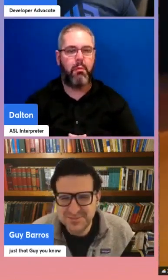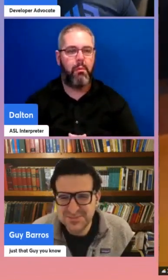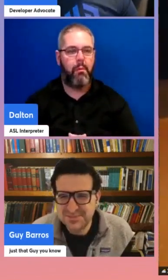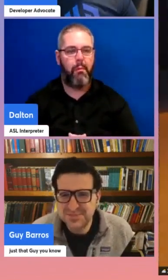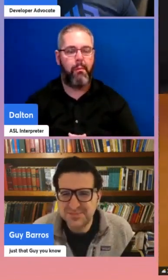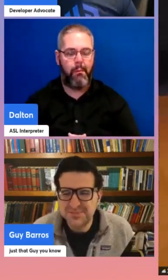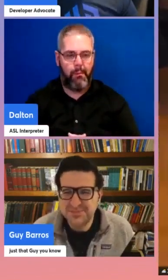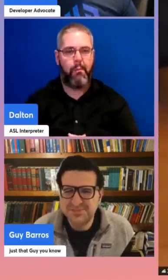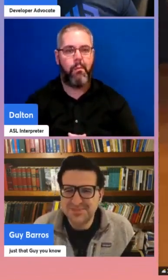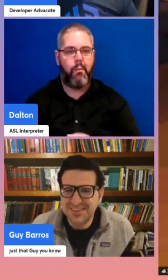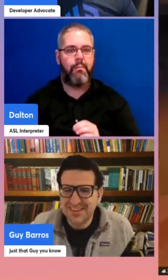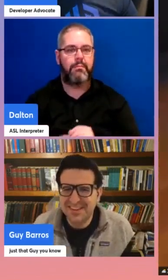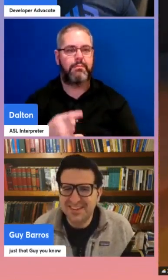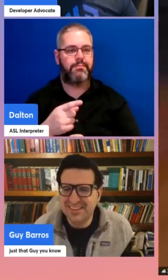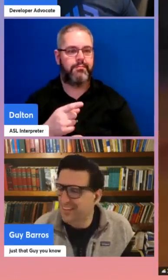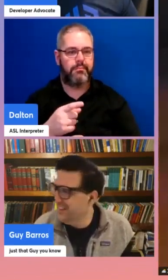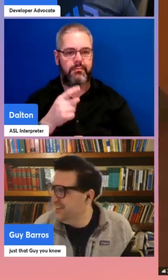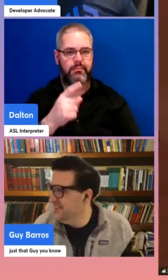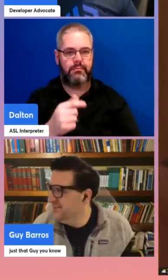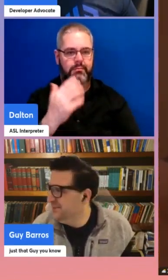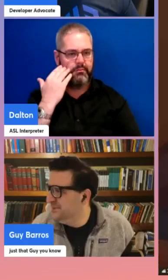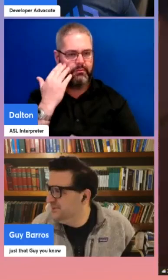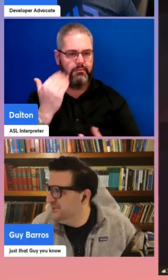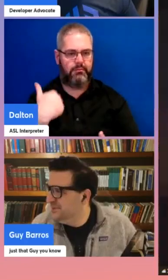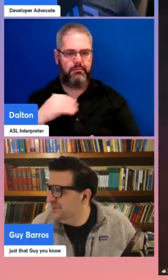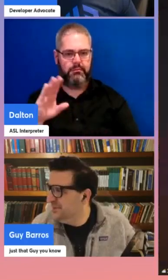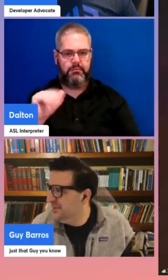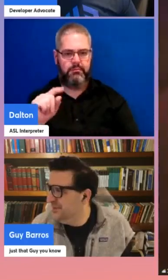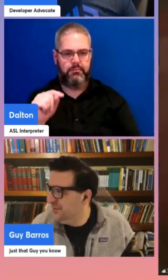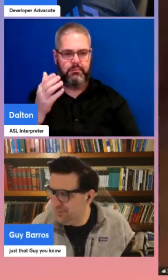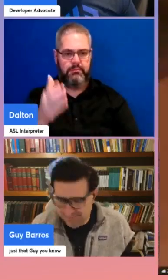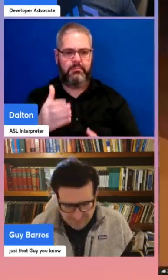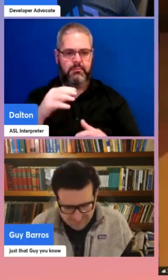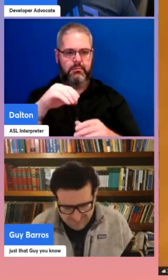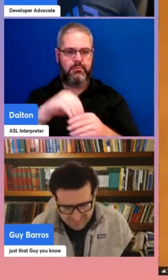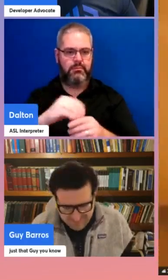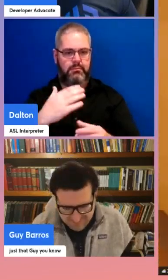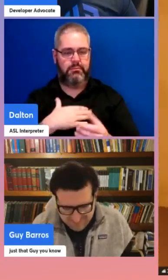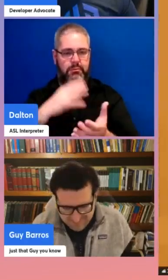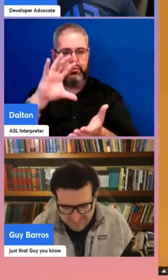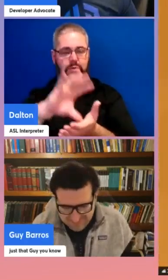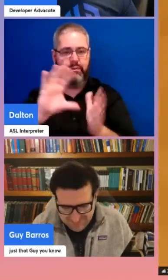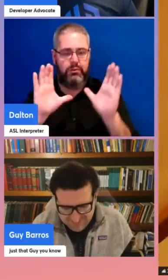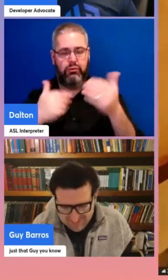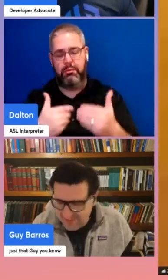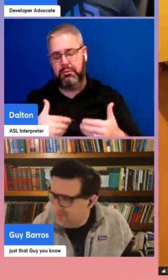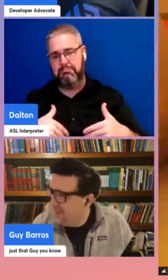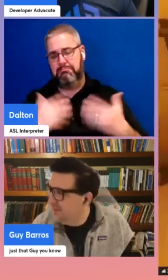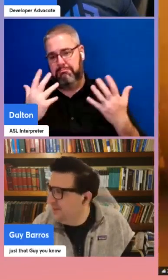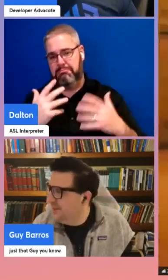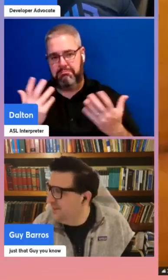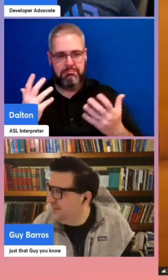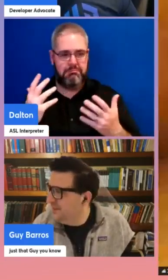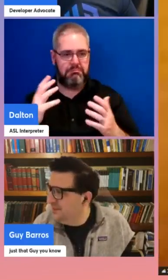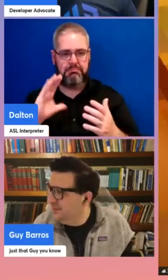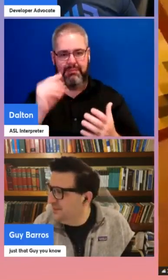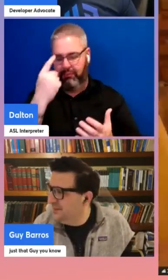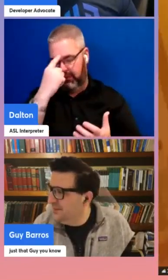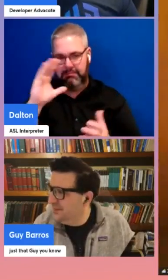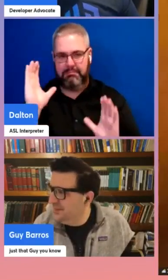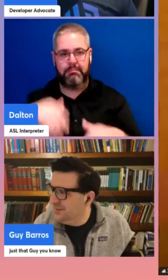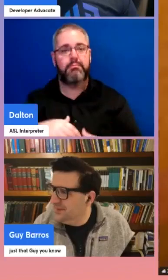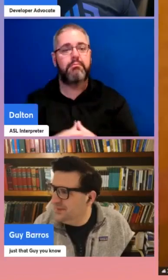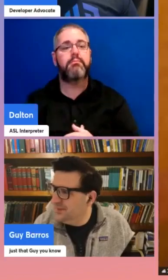That is a bat. I don't quite know why there's a bat in my server room, but never mind. Fish